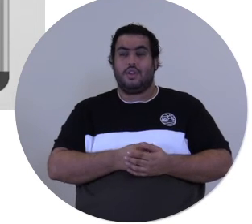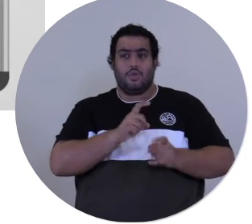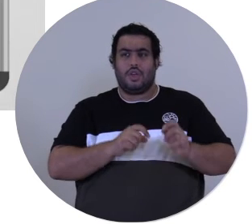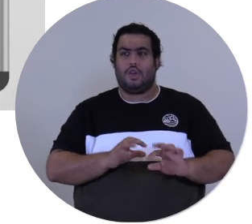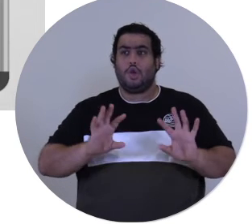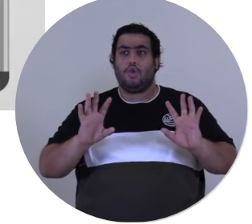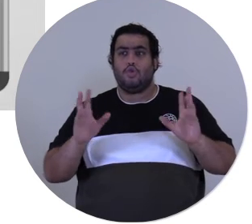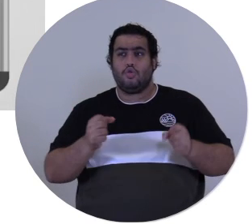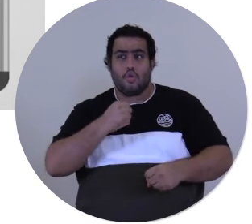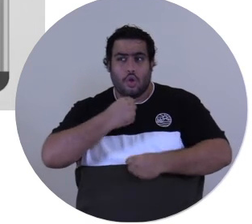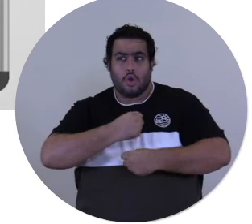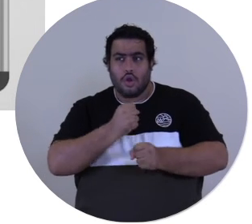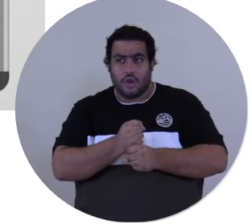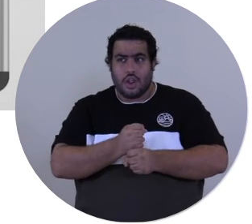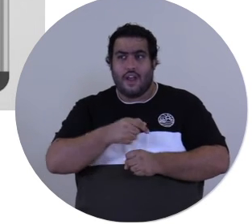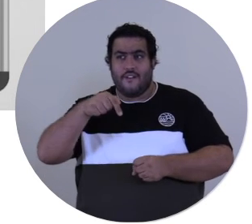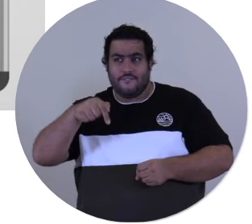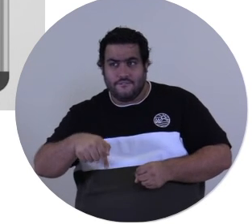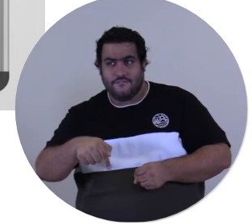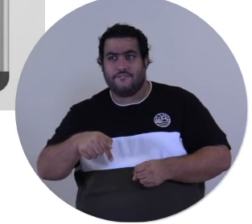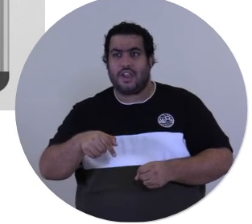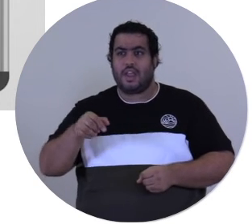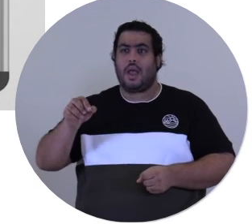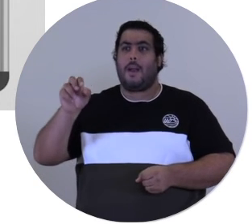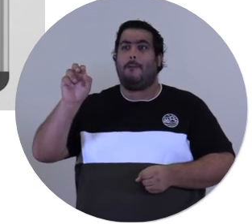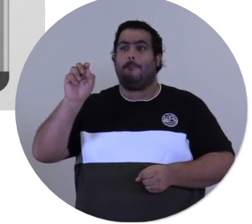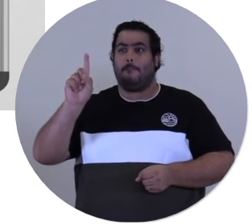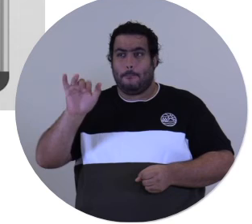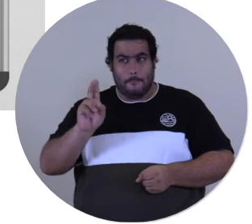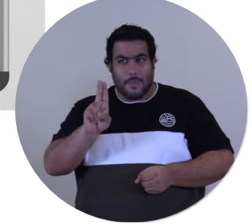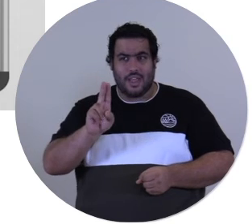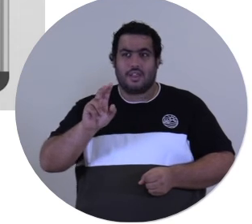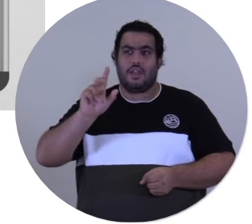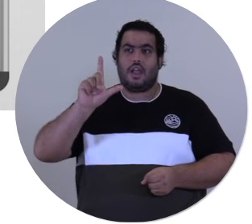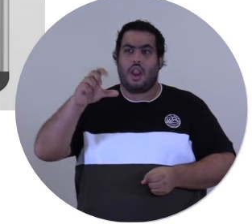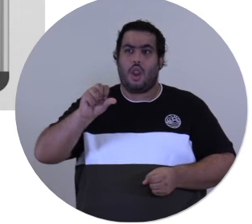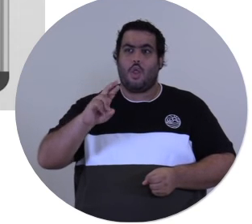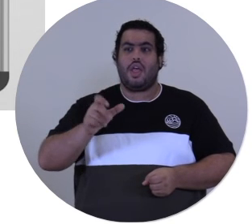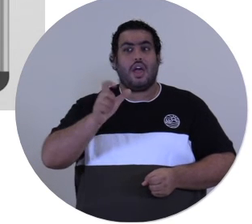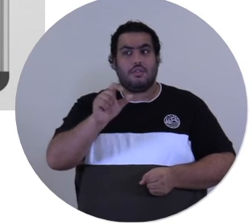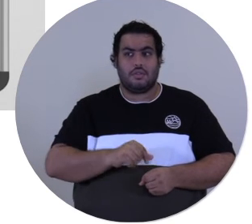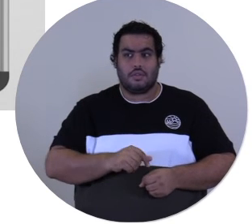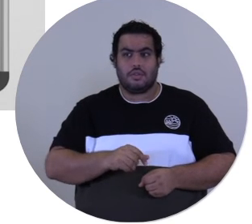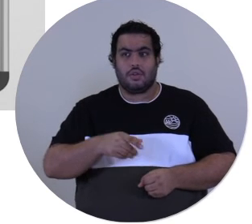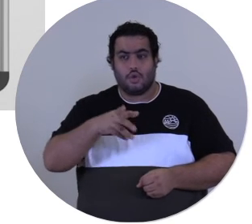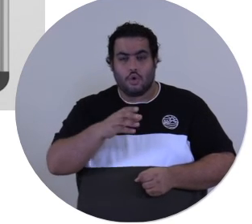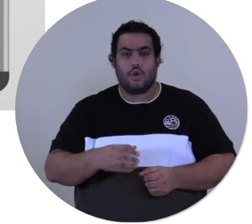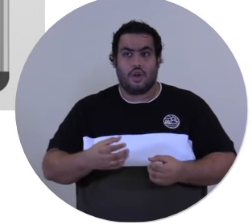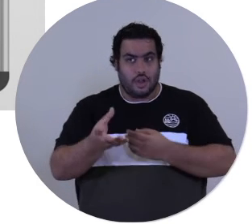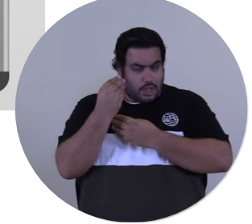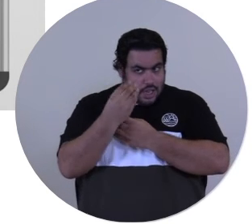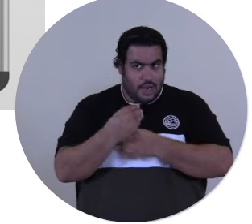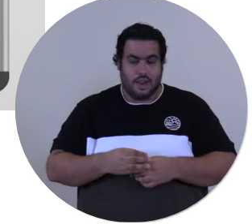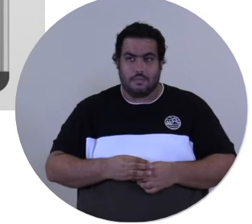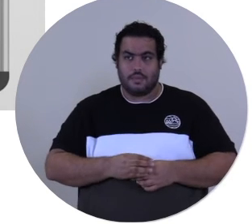in Beit Lodan, people can attend workshops, exhibitions, or spend time at the cafe.